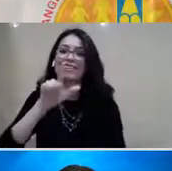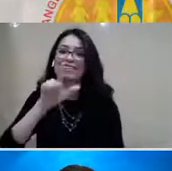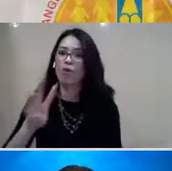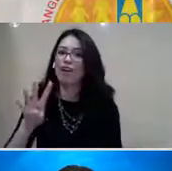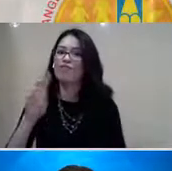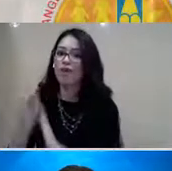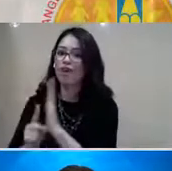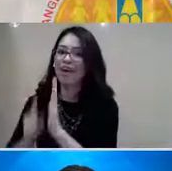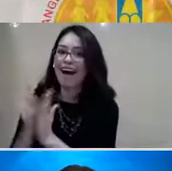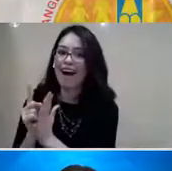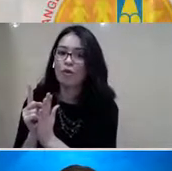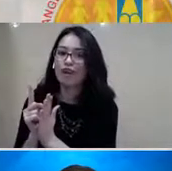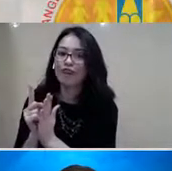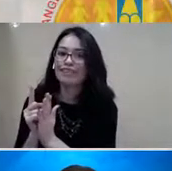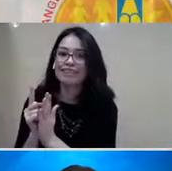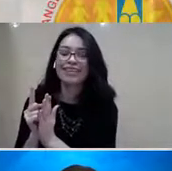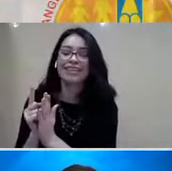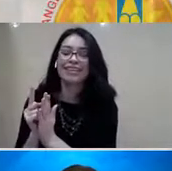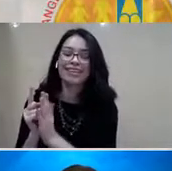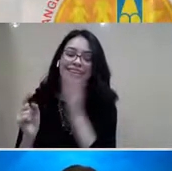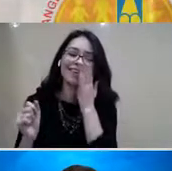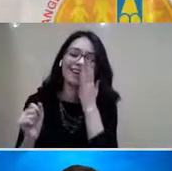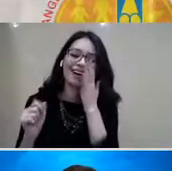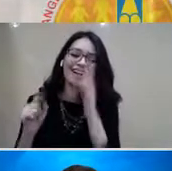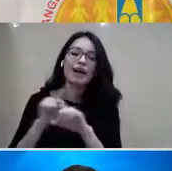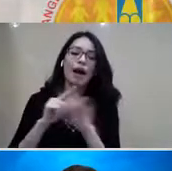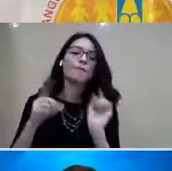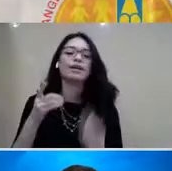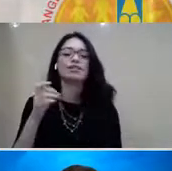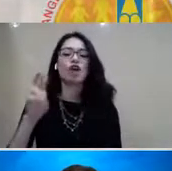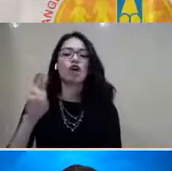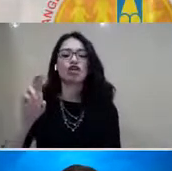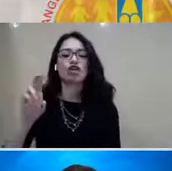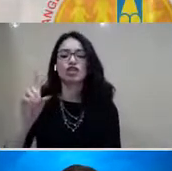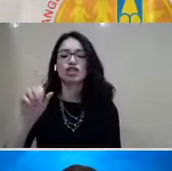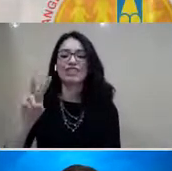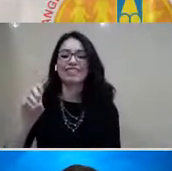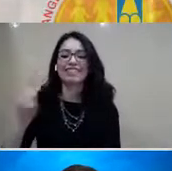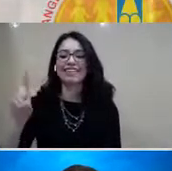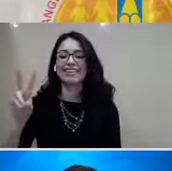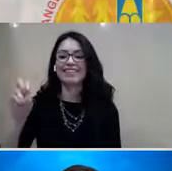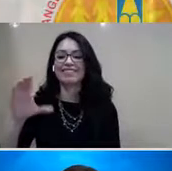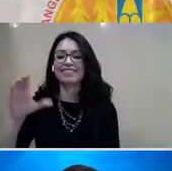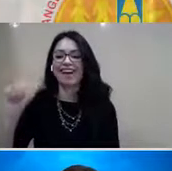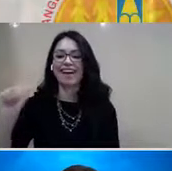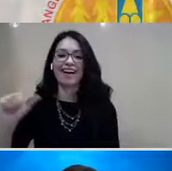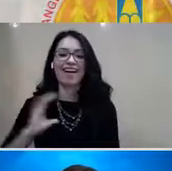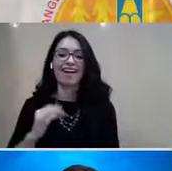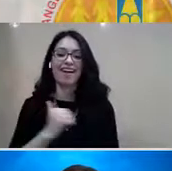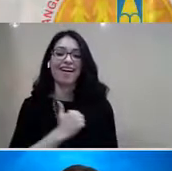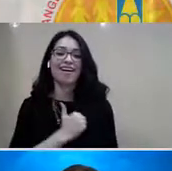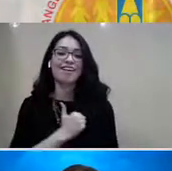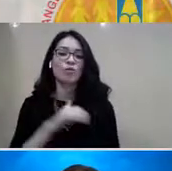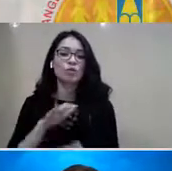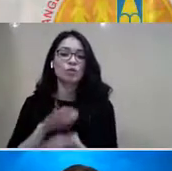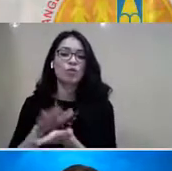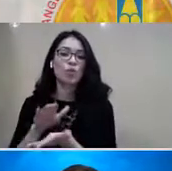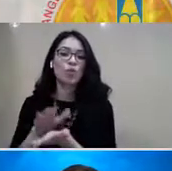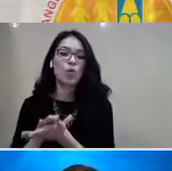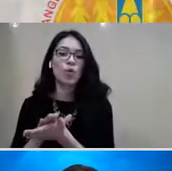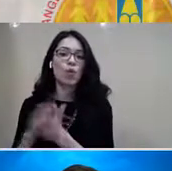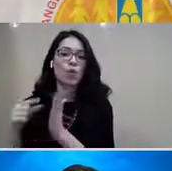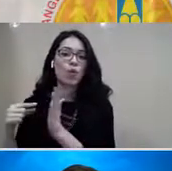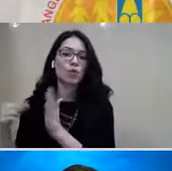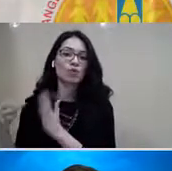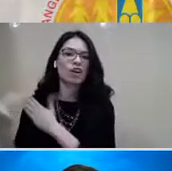around the clock is. But Dr. David Baca, who is our chief schools officer, which means his job is to make sure we're providing